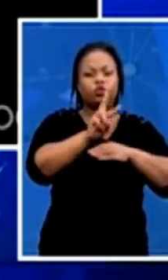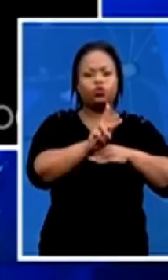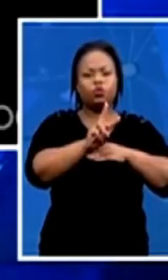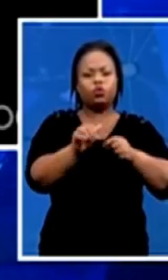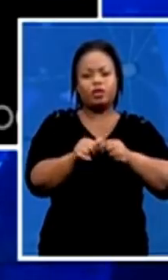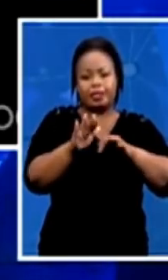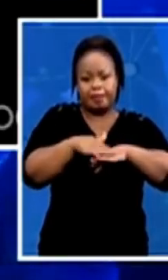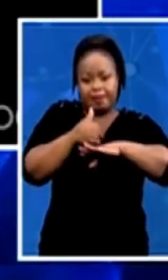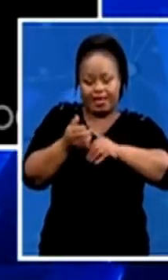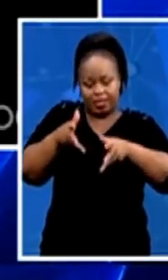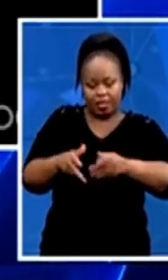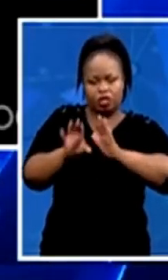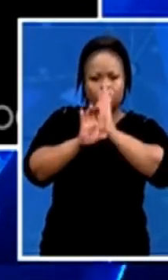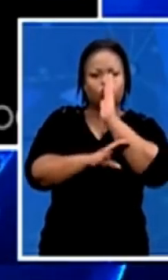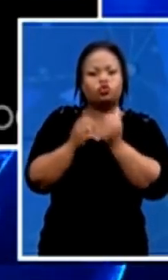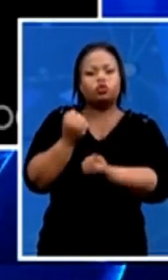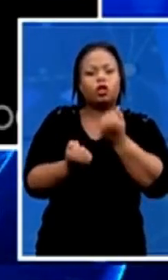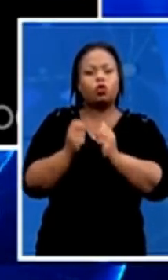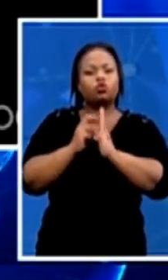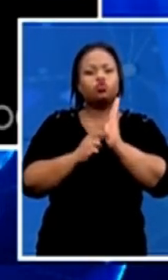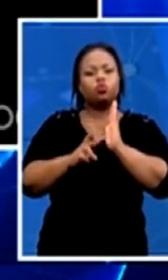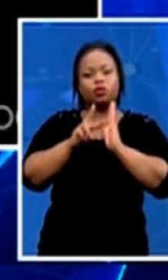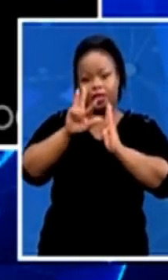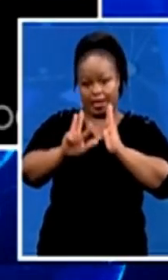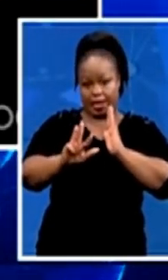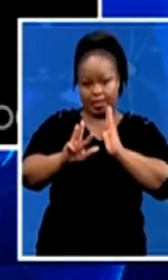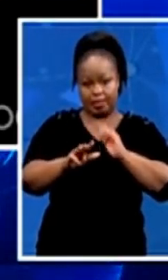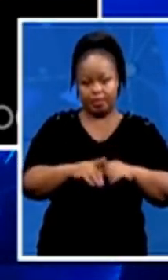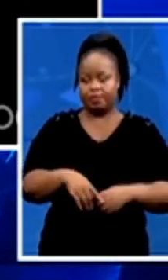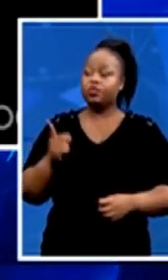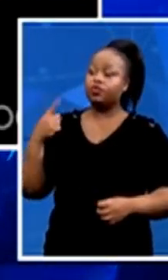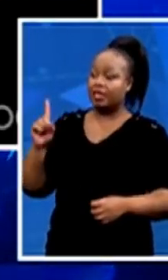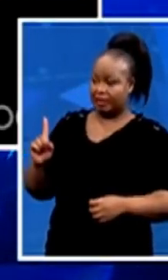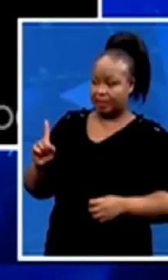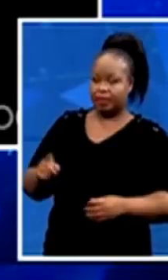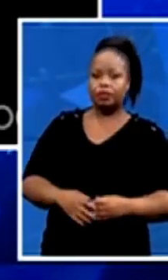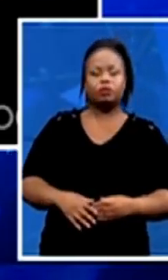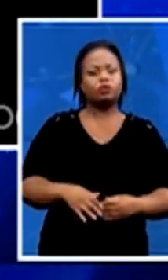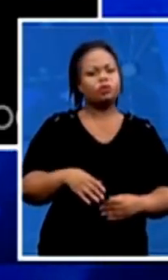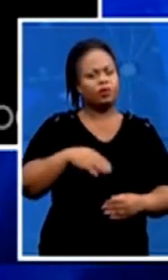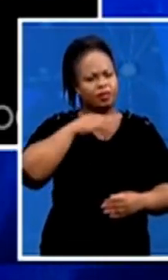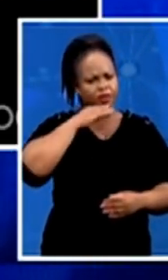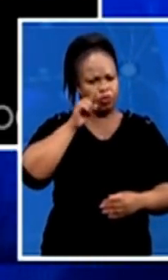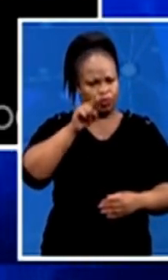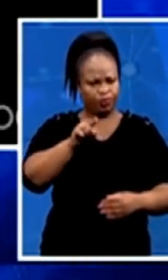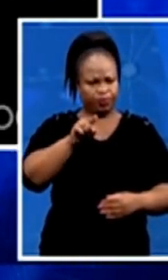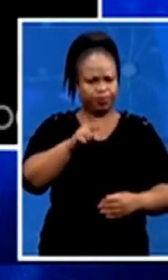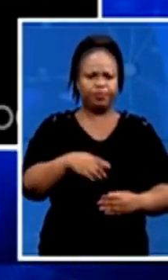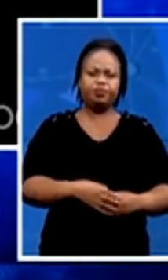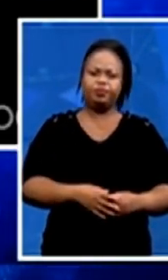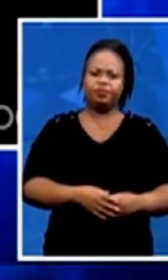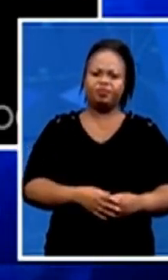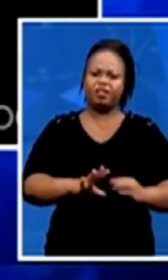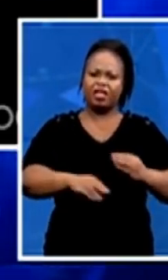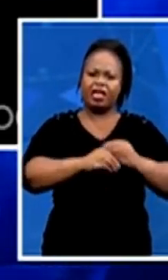Correct. So must I understand that when you raise these other aspects, you are raising it on the basis that Rule